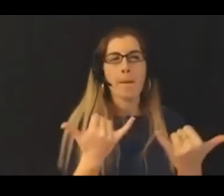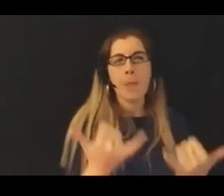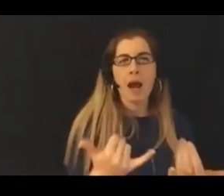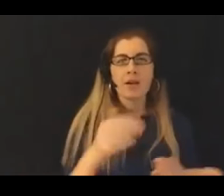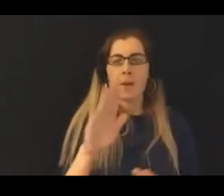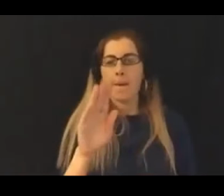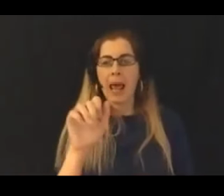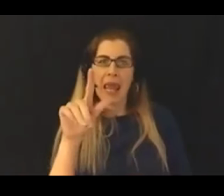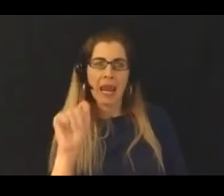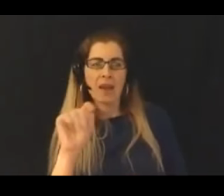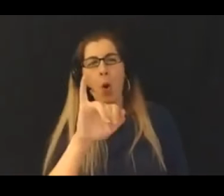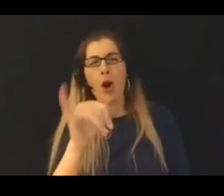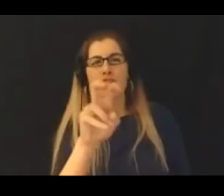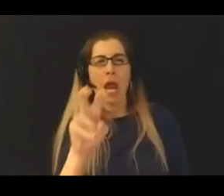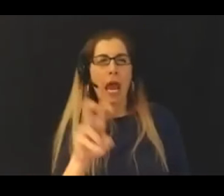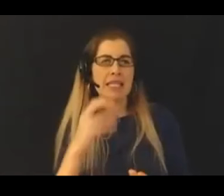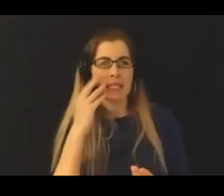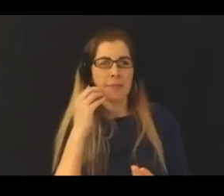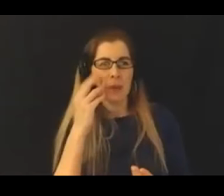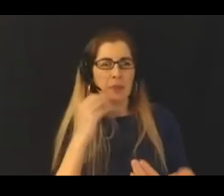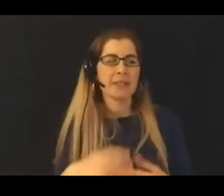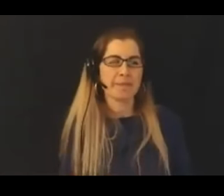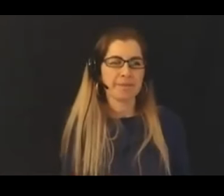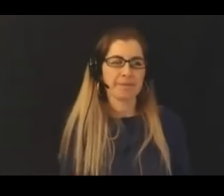jazz experience.